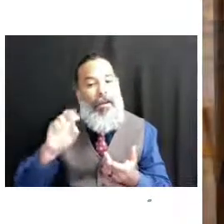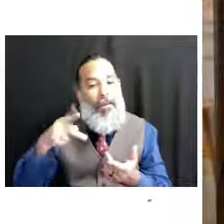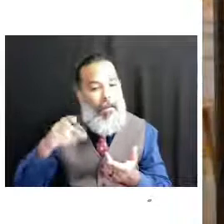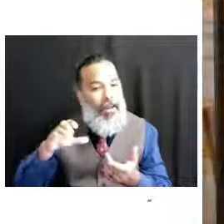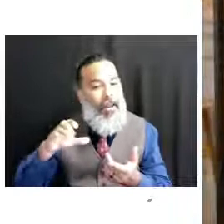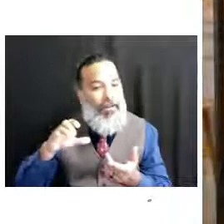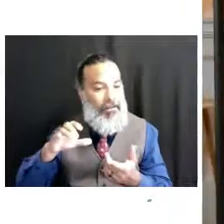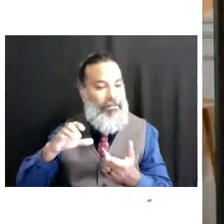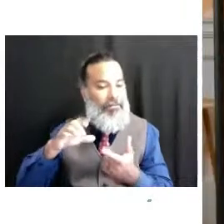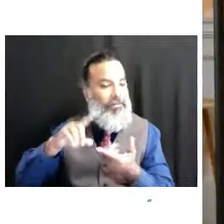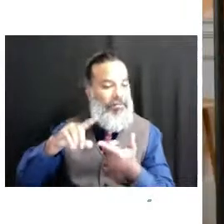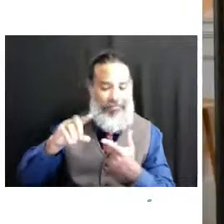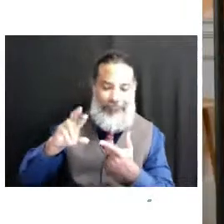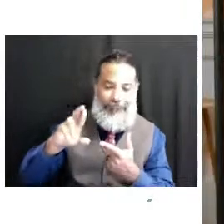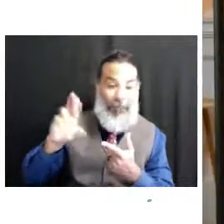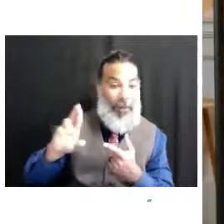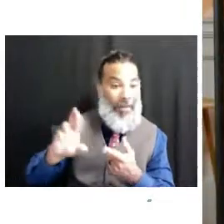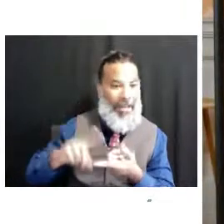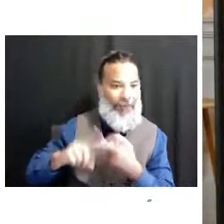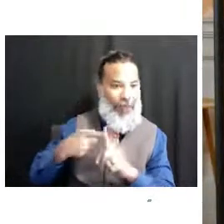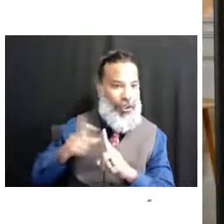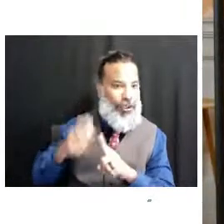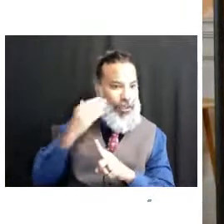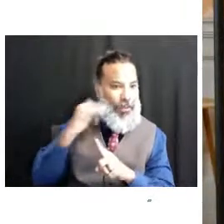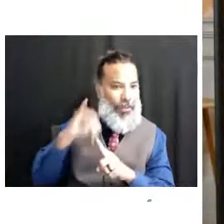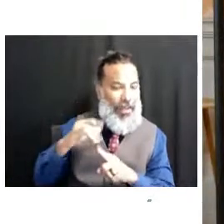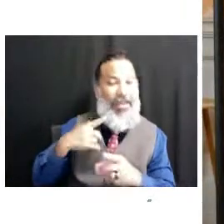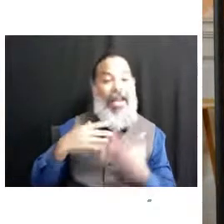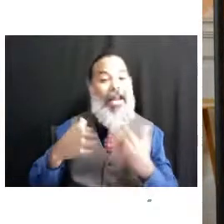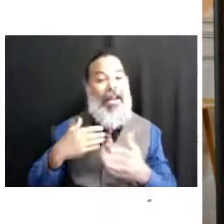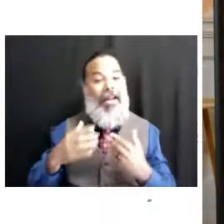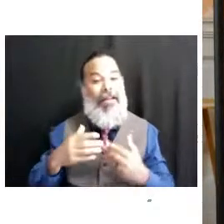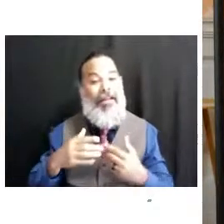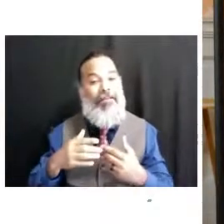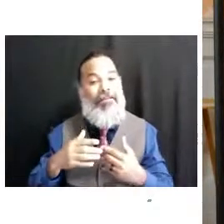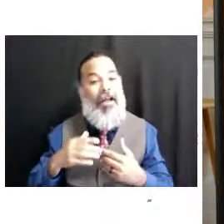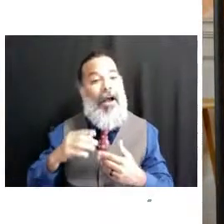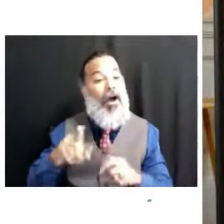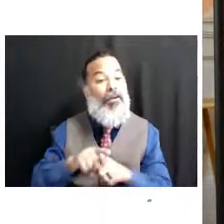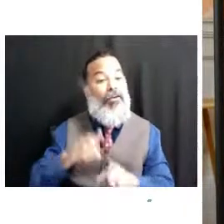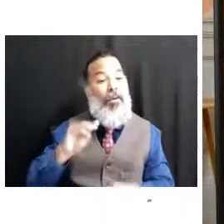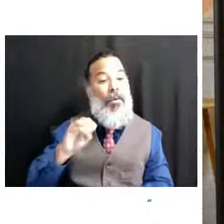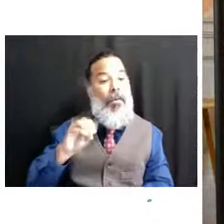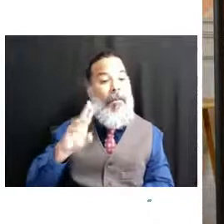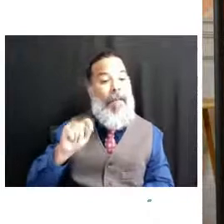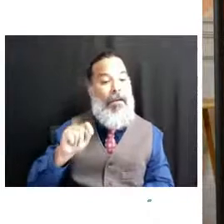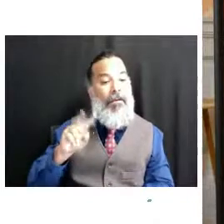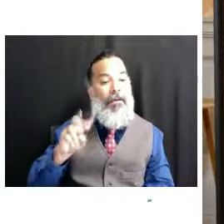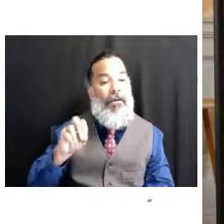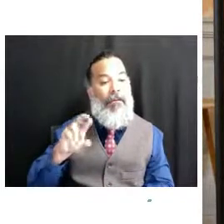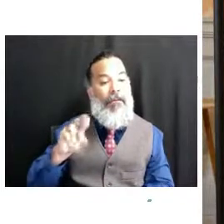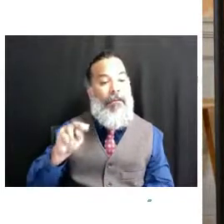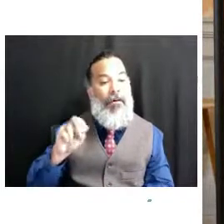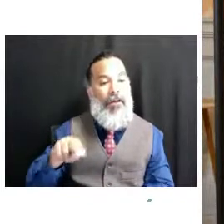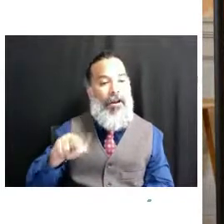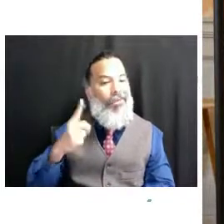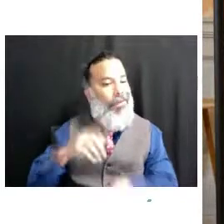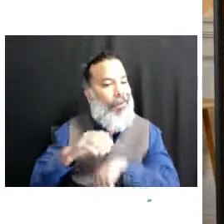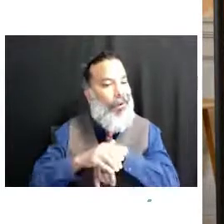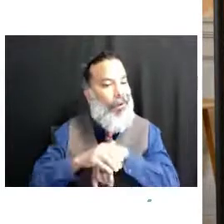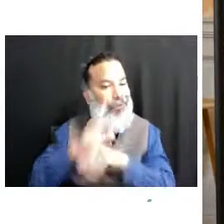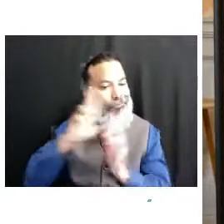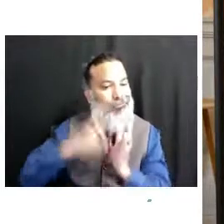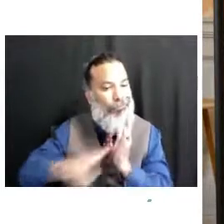He also thought that Mount Vernon was no more than an English clerk's